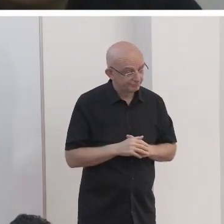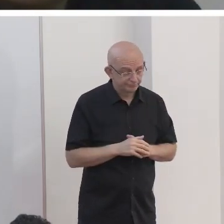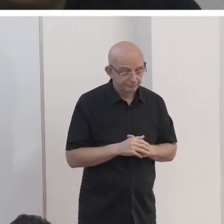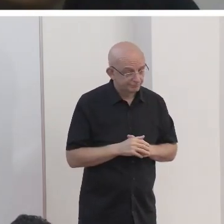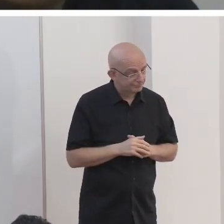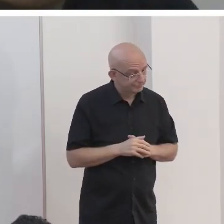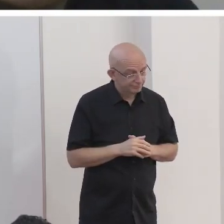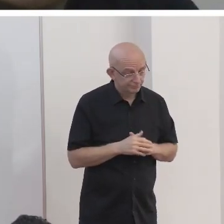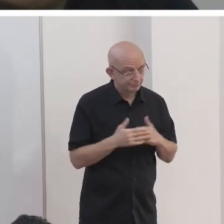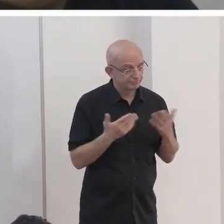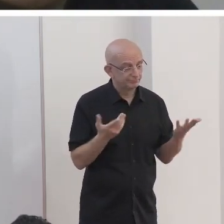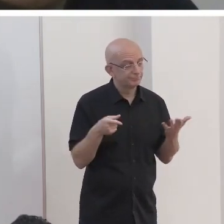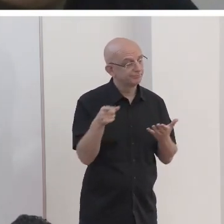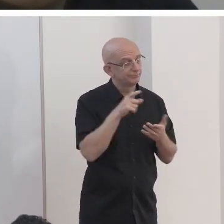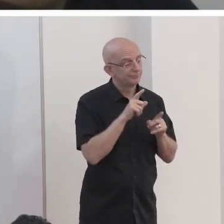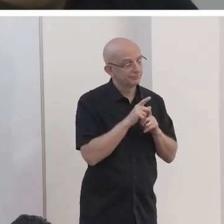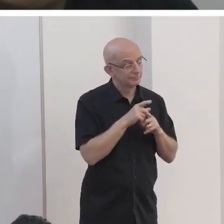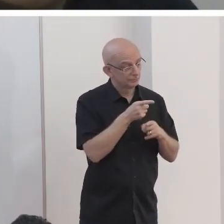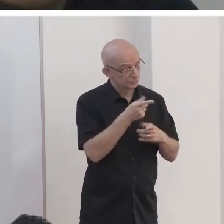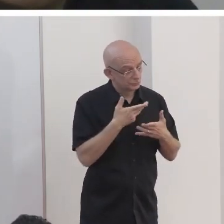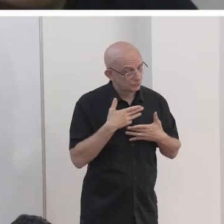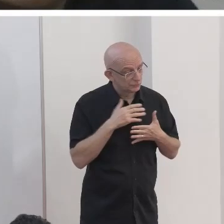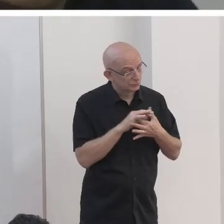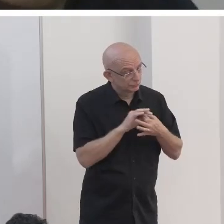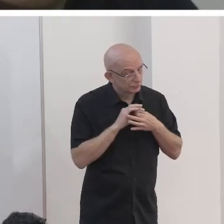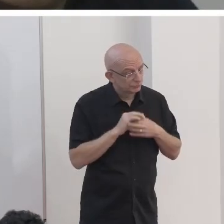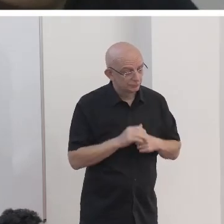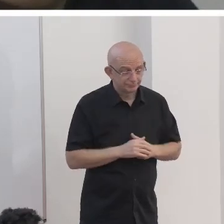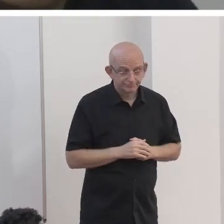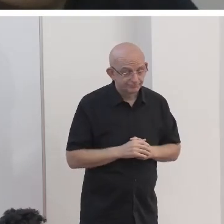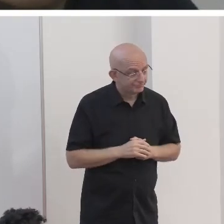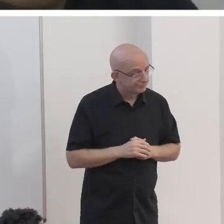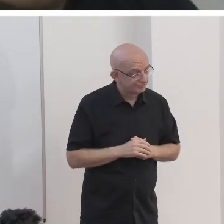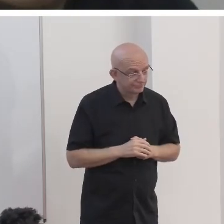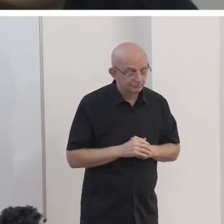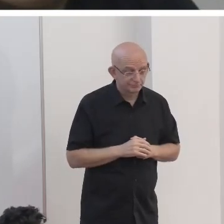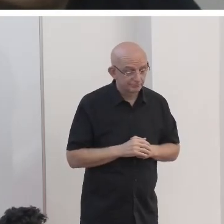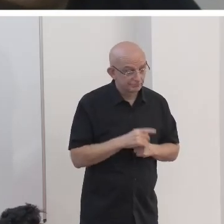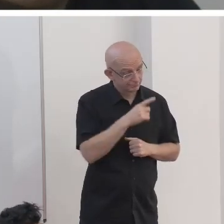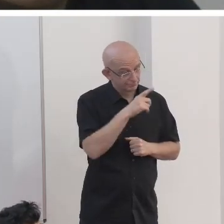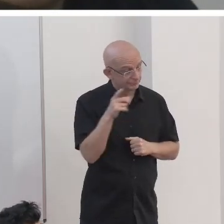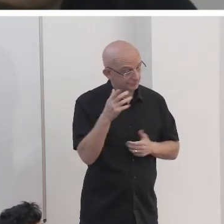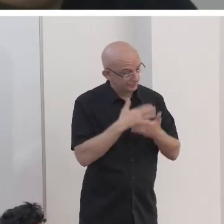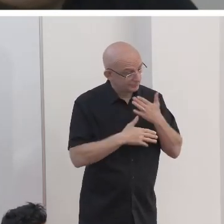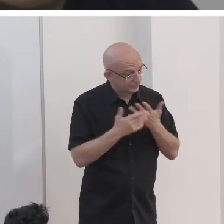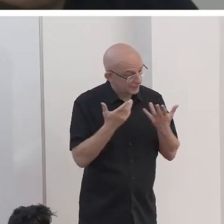Do they have disability? No. No. Means police, those who are unable to